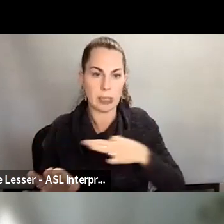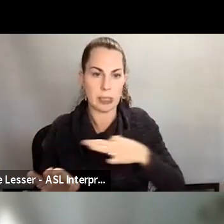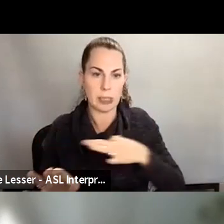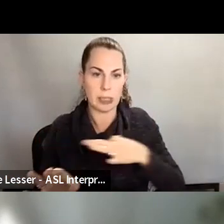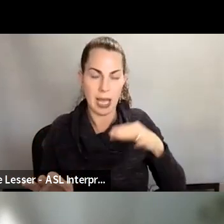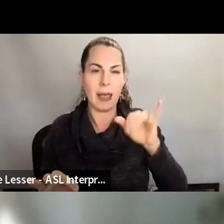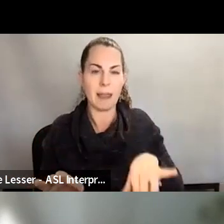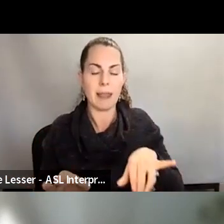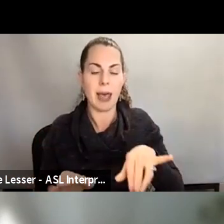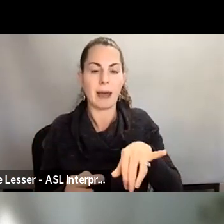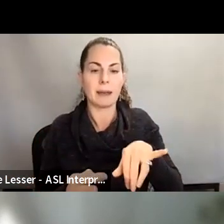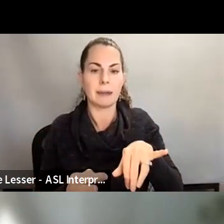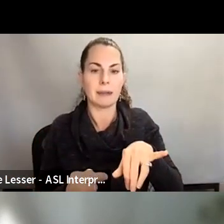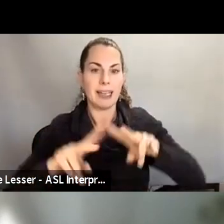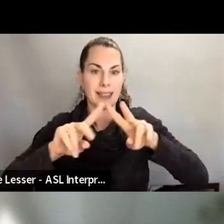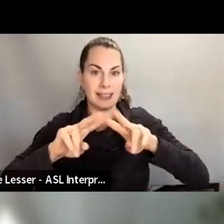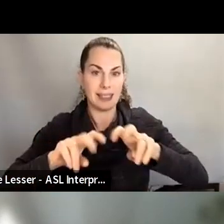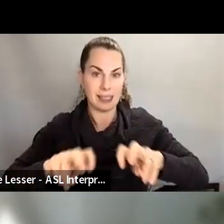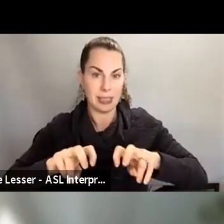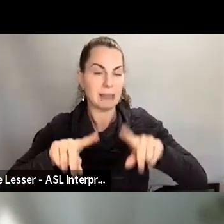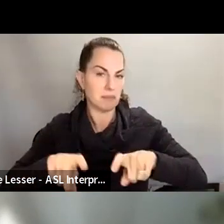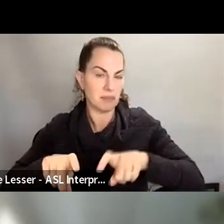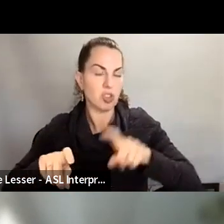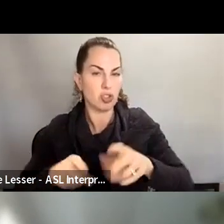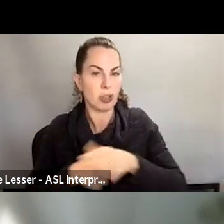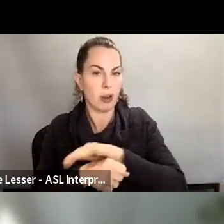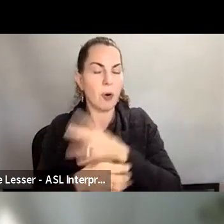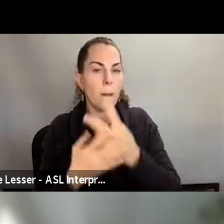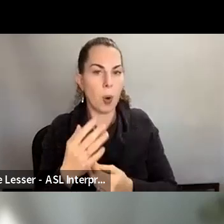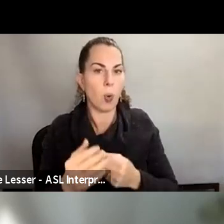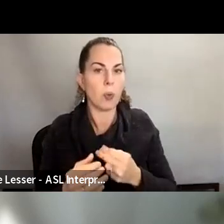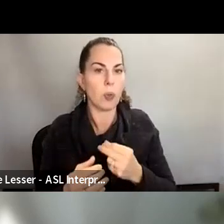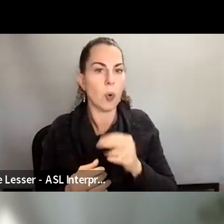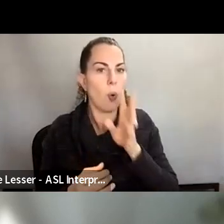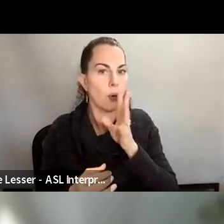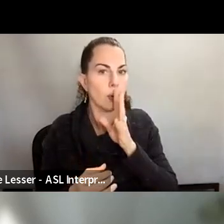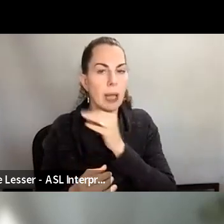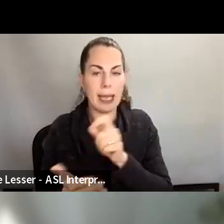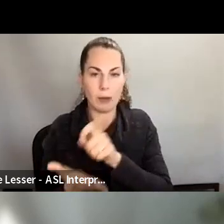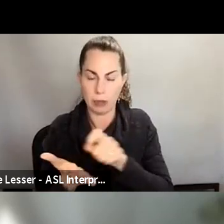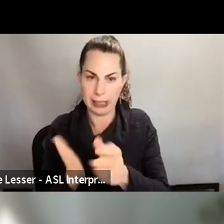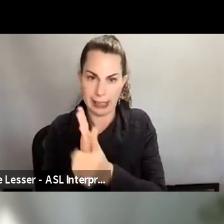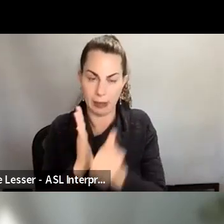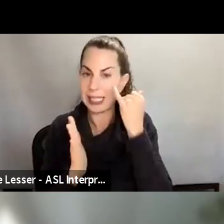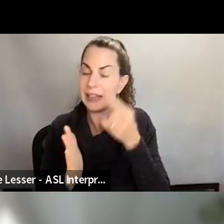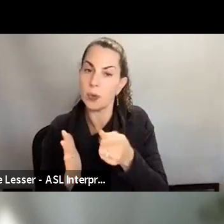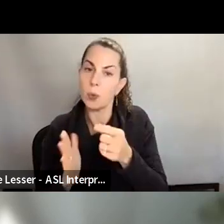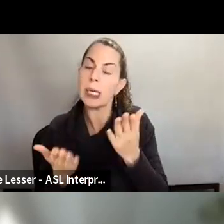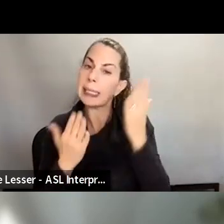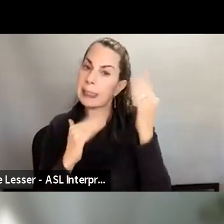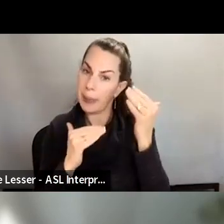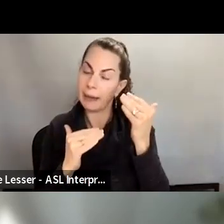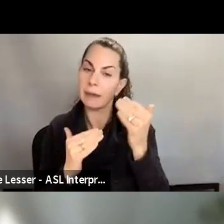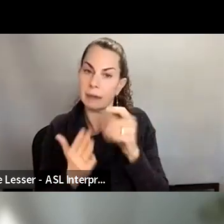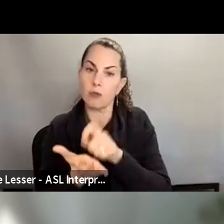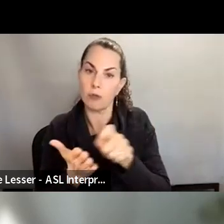their oral skills as well as their written skills if you are expecting them to provide written communication. Our regulations